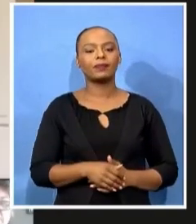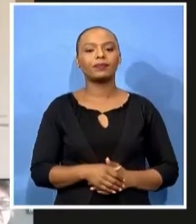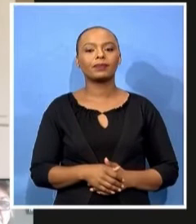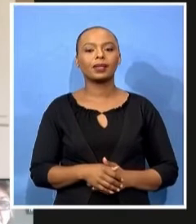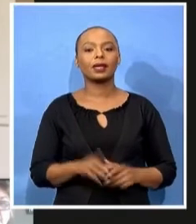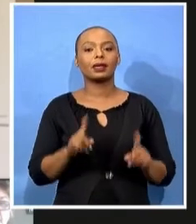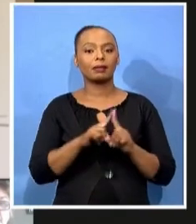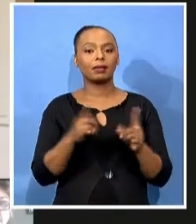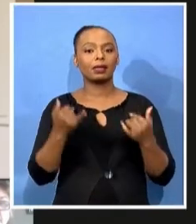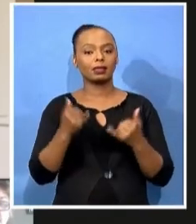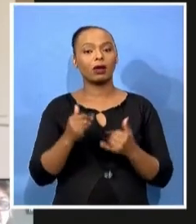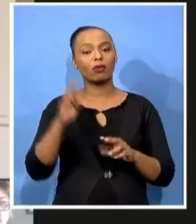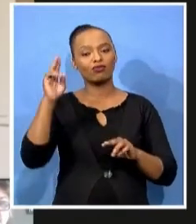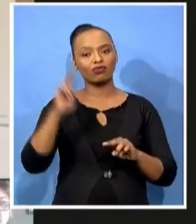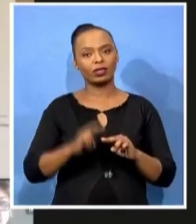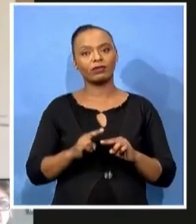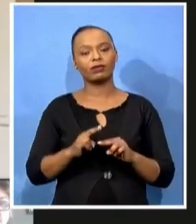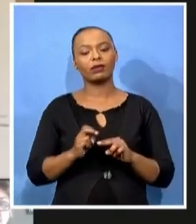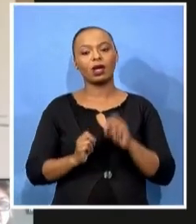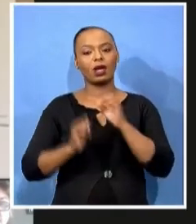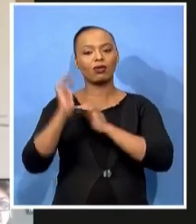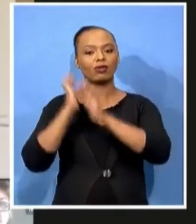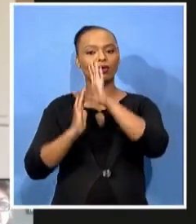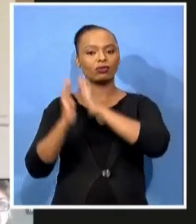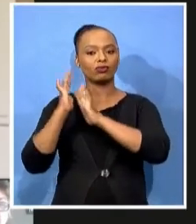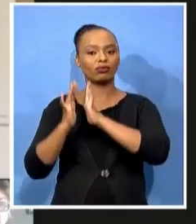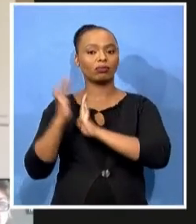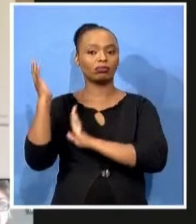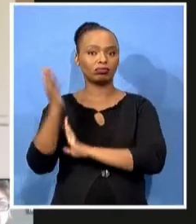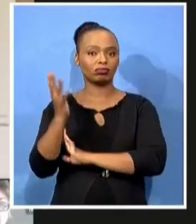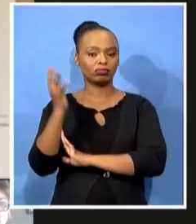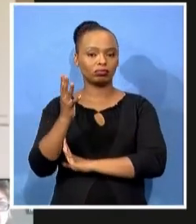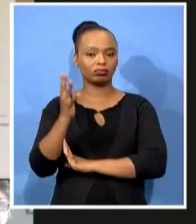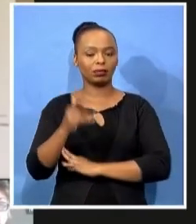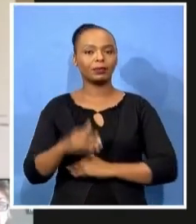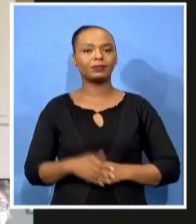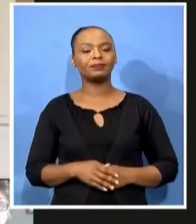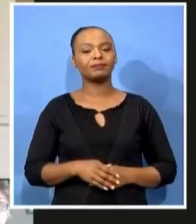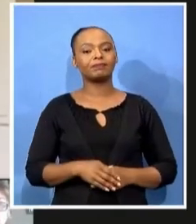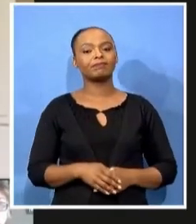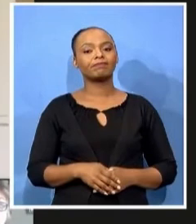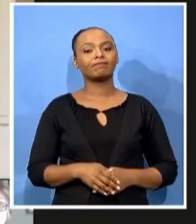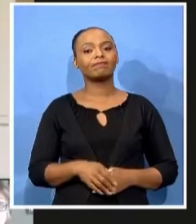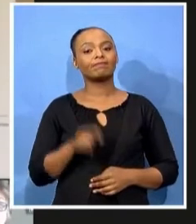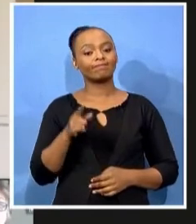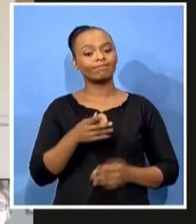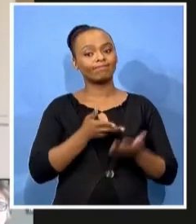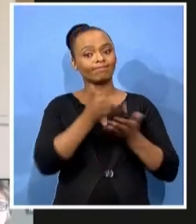of our engagement on this matter. Firstly, to say that